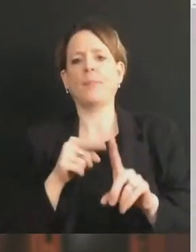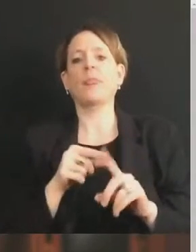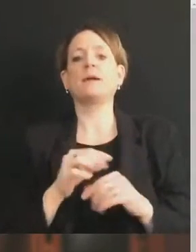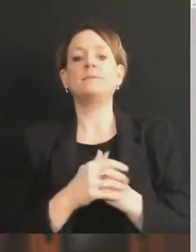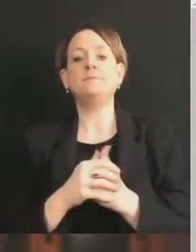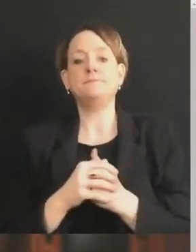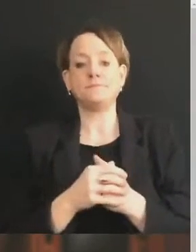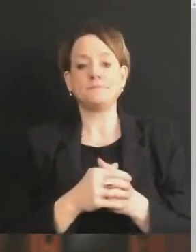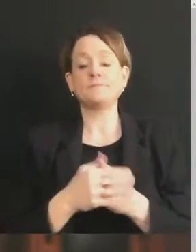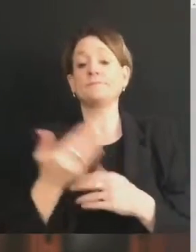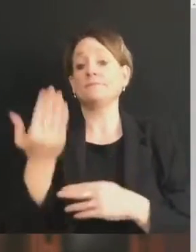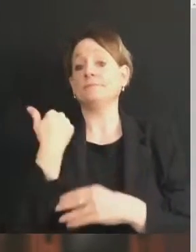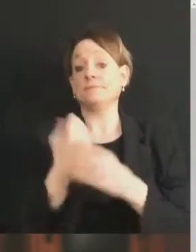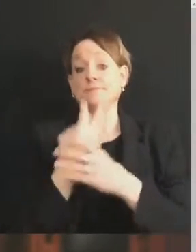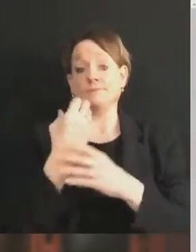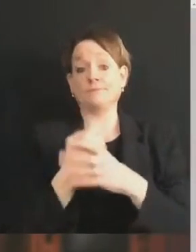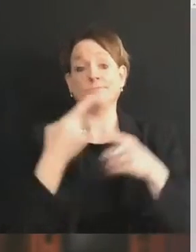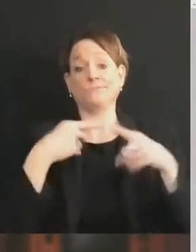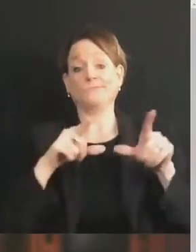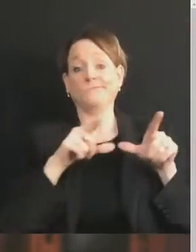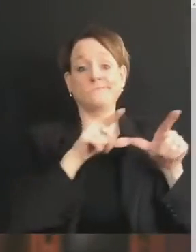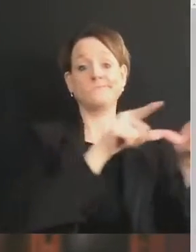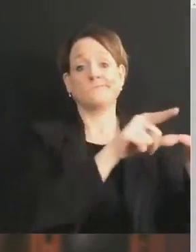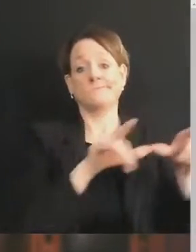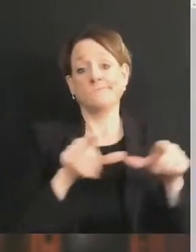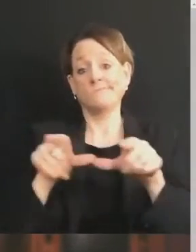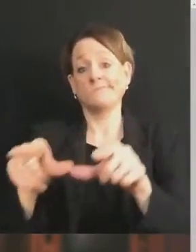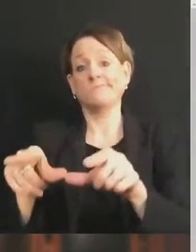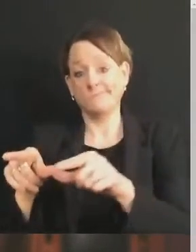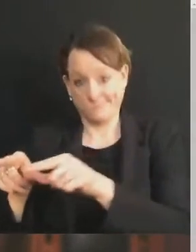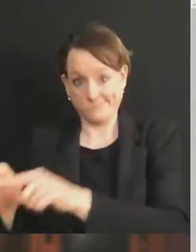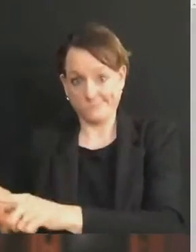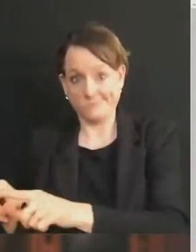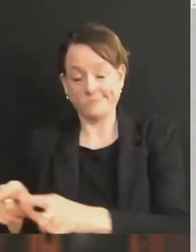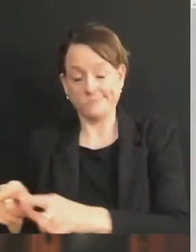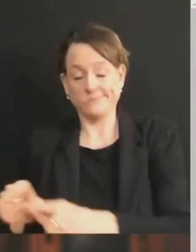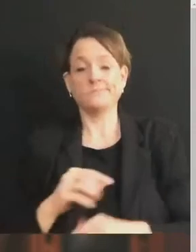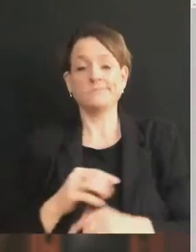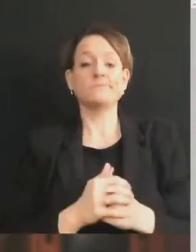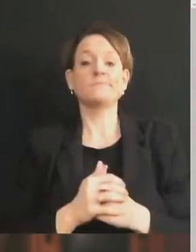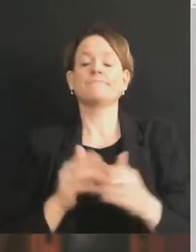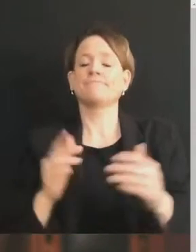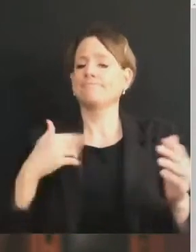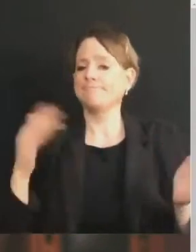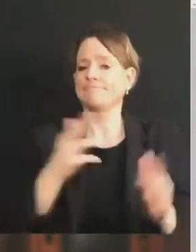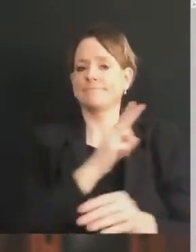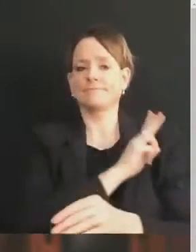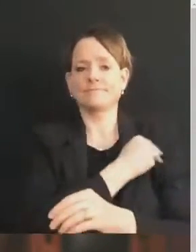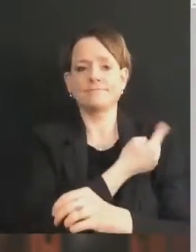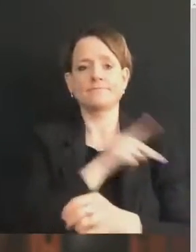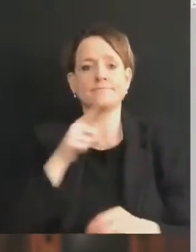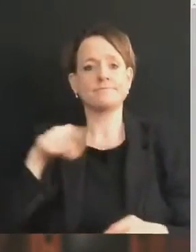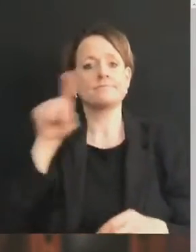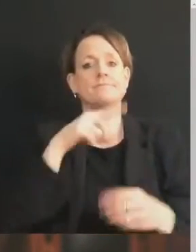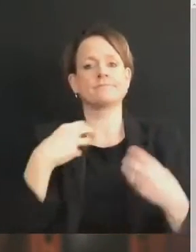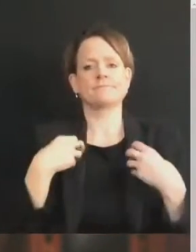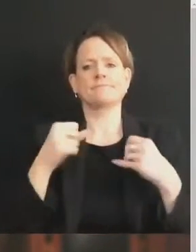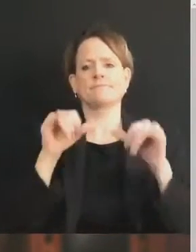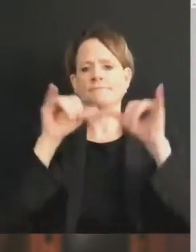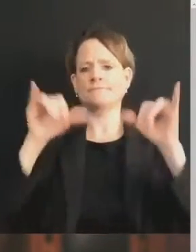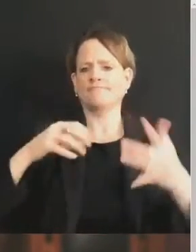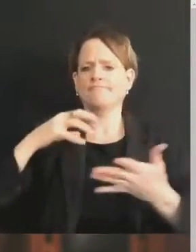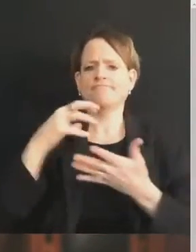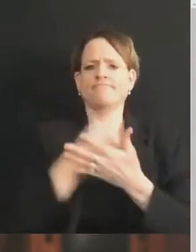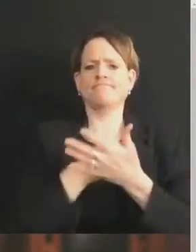hospital systems the time to do the planning and the work they needed to do at the regional and local